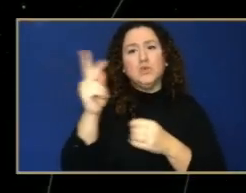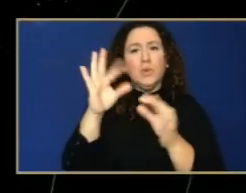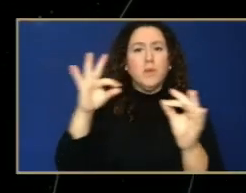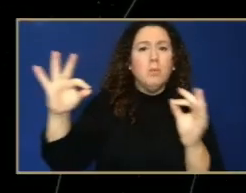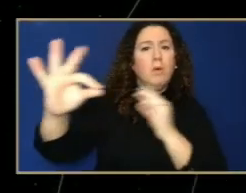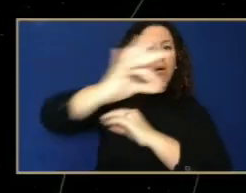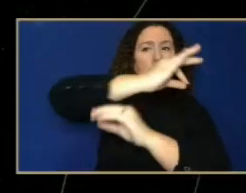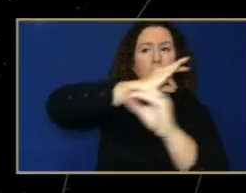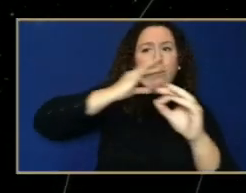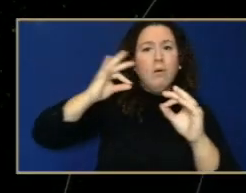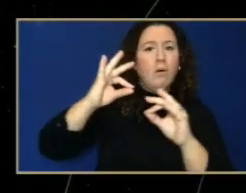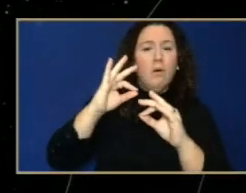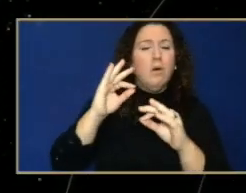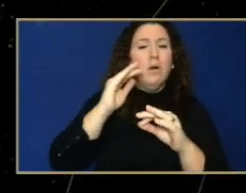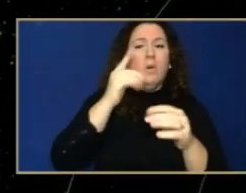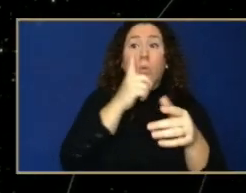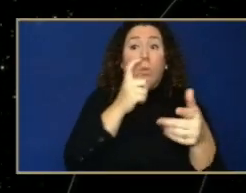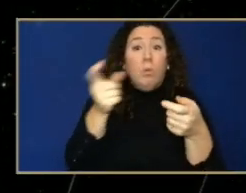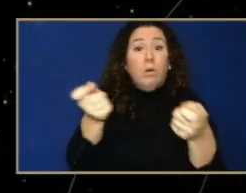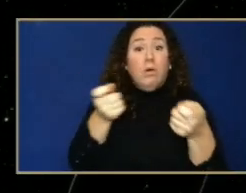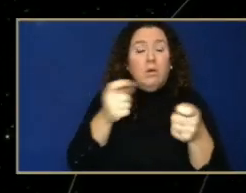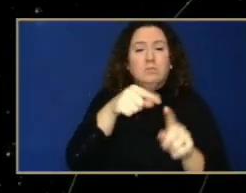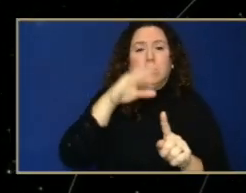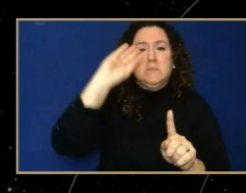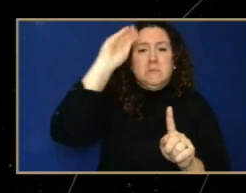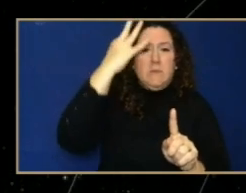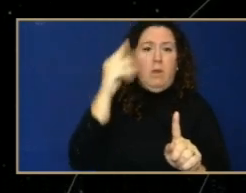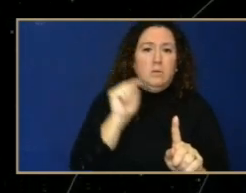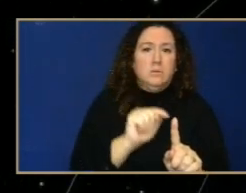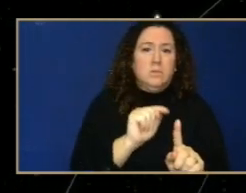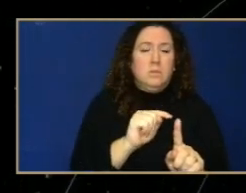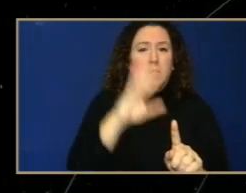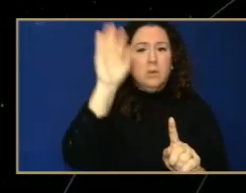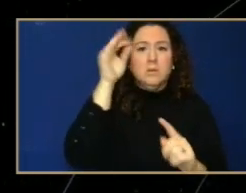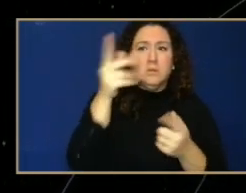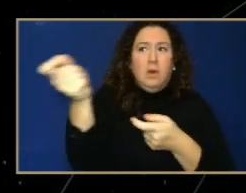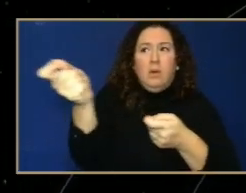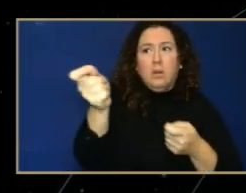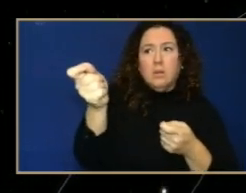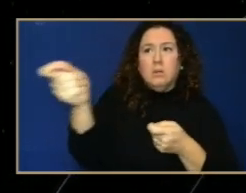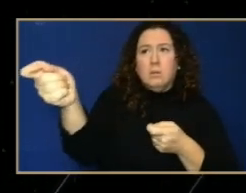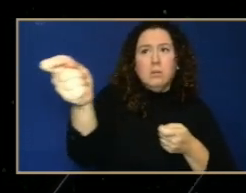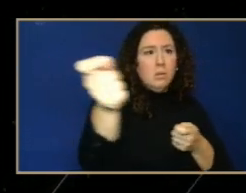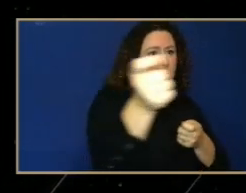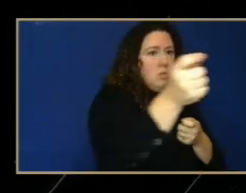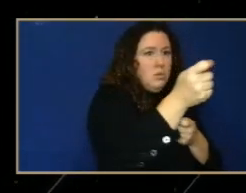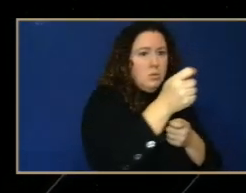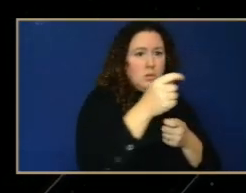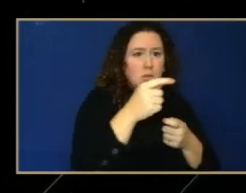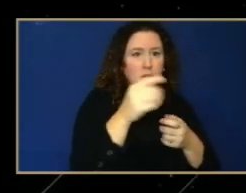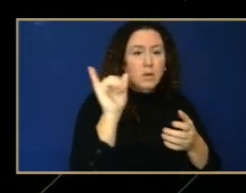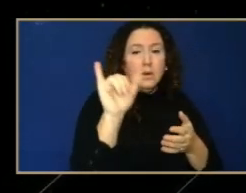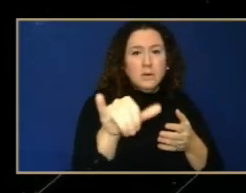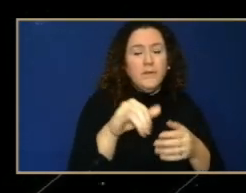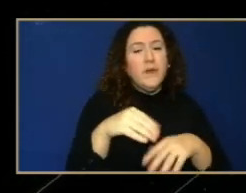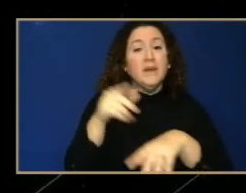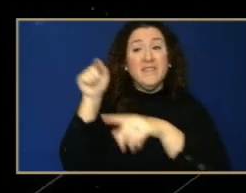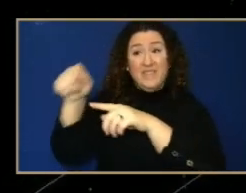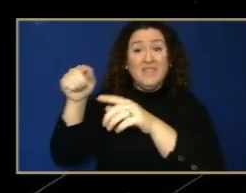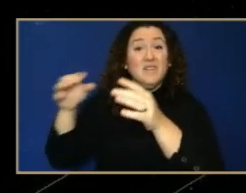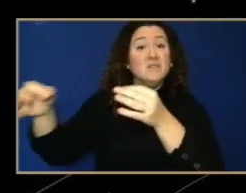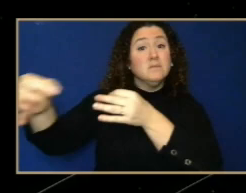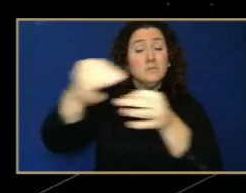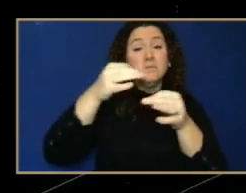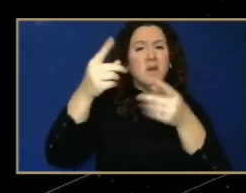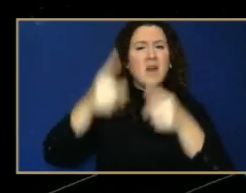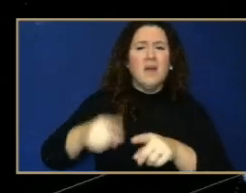gravitational interaction with each other. So this is not something that's going to move the orbits of any of the planets. This happens every 20 years. If the solar system wasn't stable,